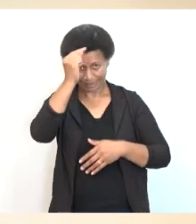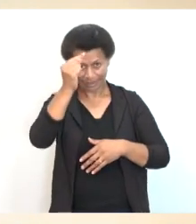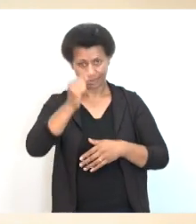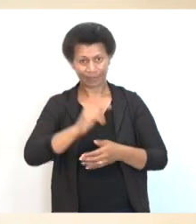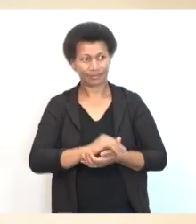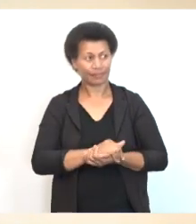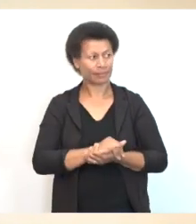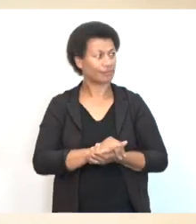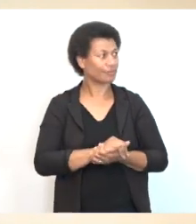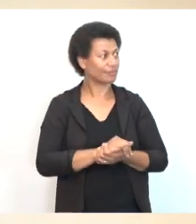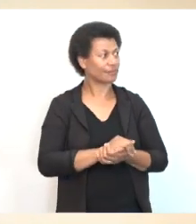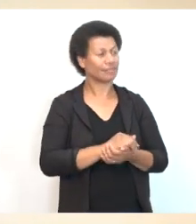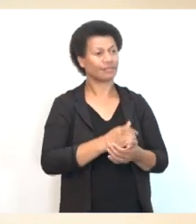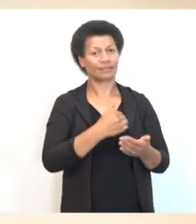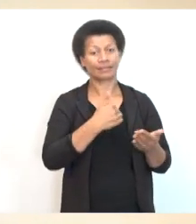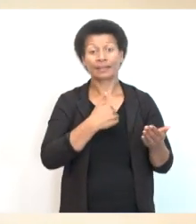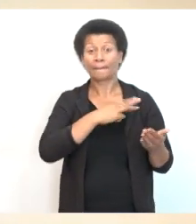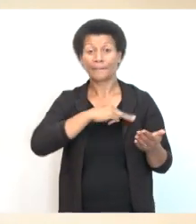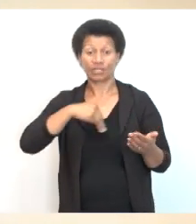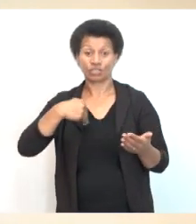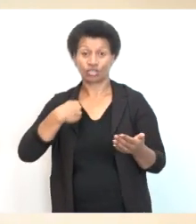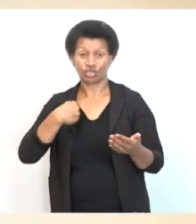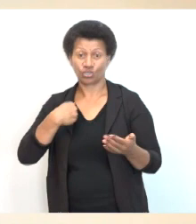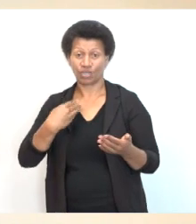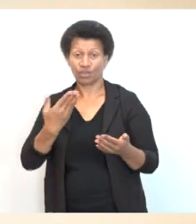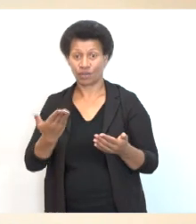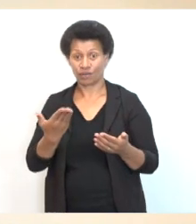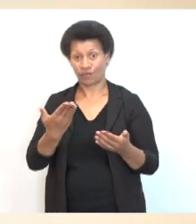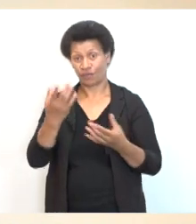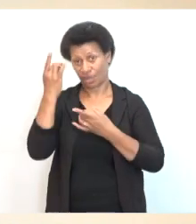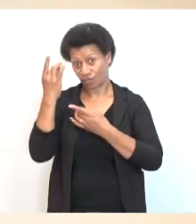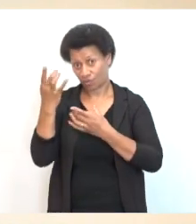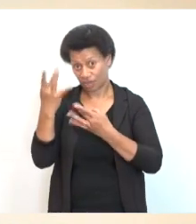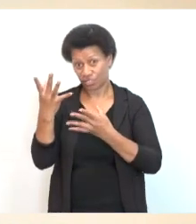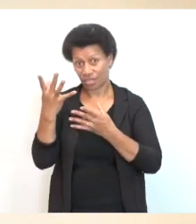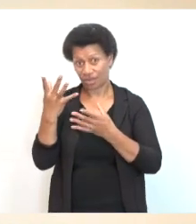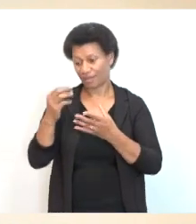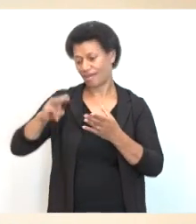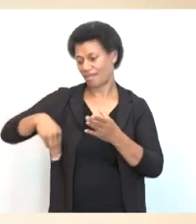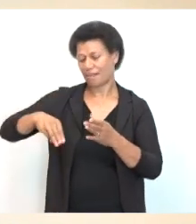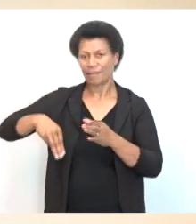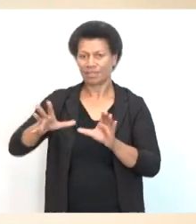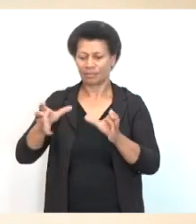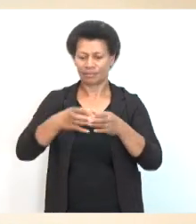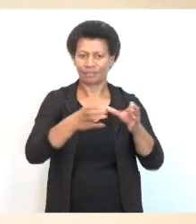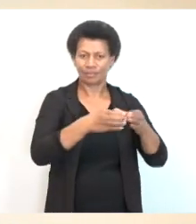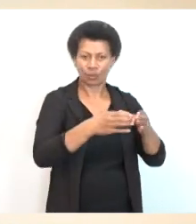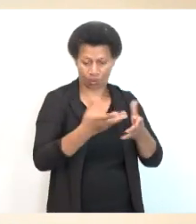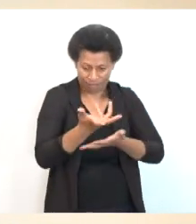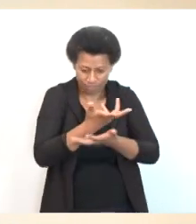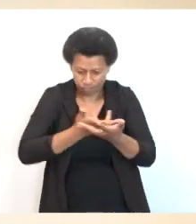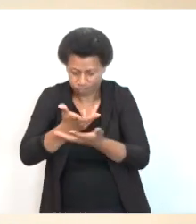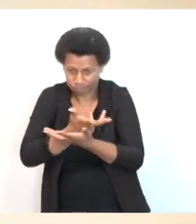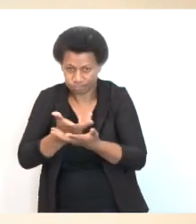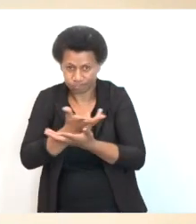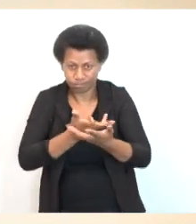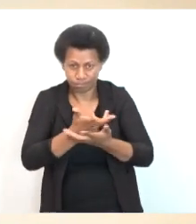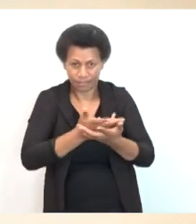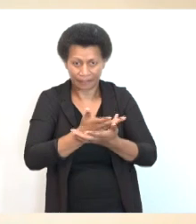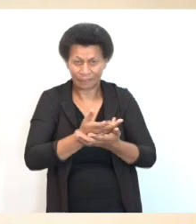he had given instructions for the review and the reform of the Media Act. Can you update us as to progress of that work